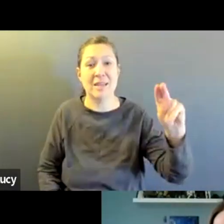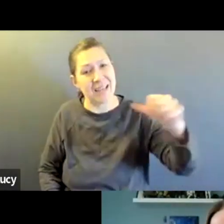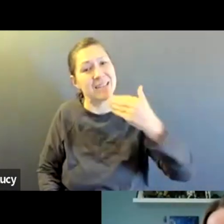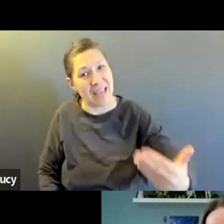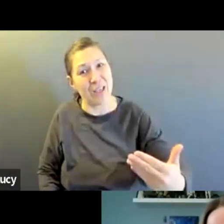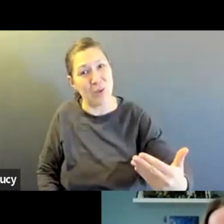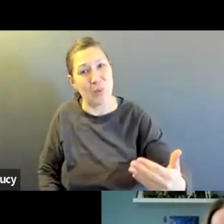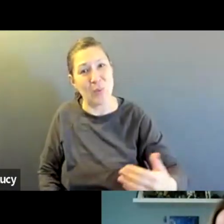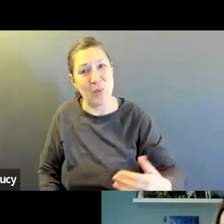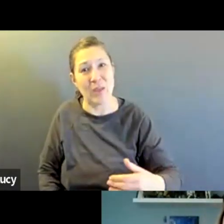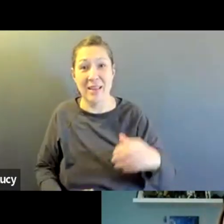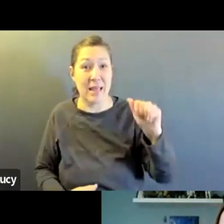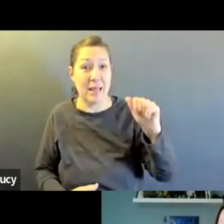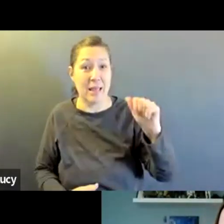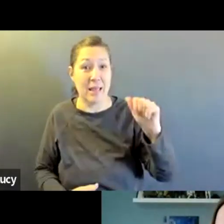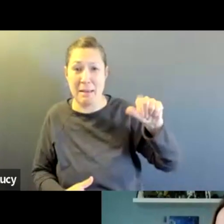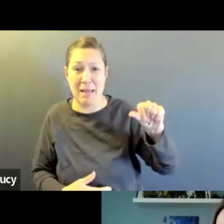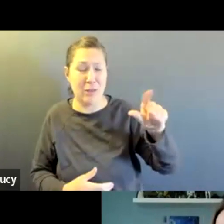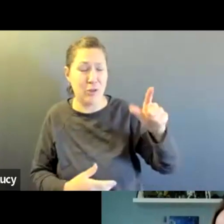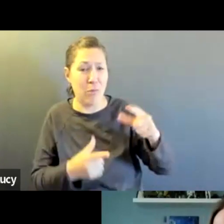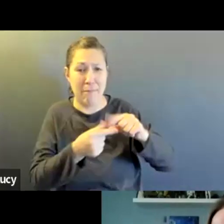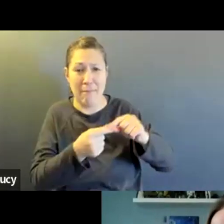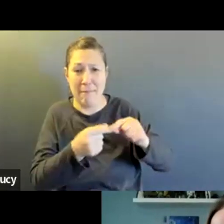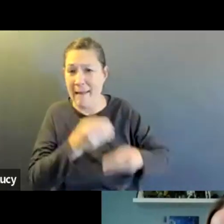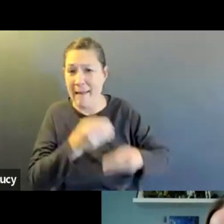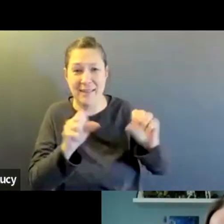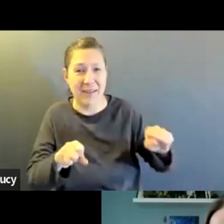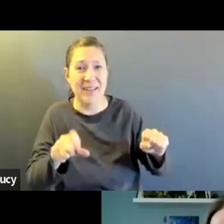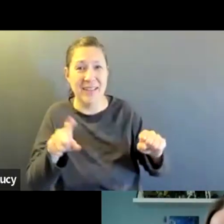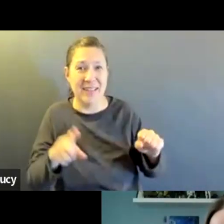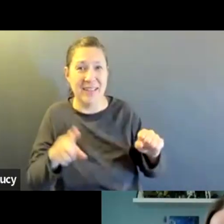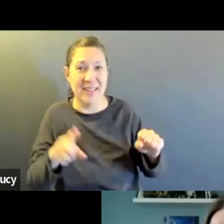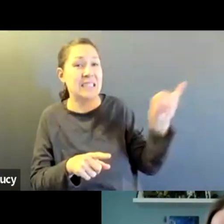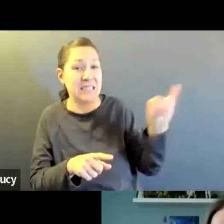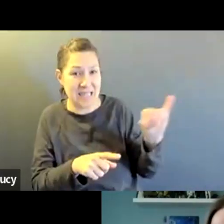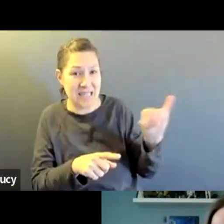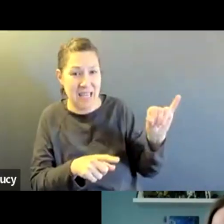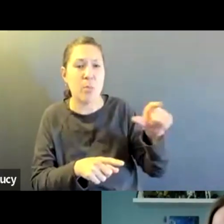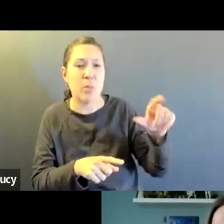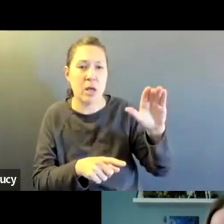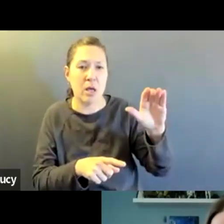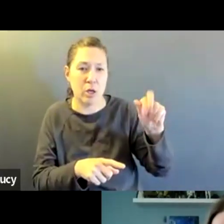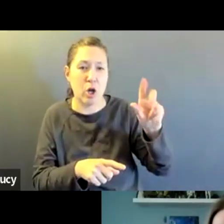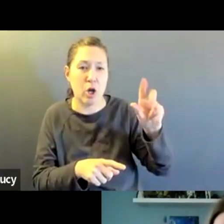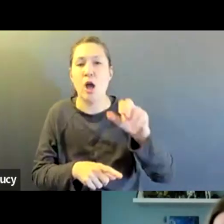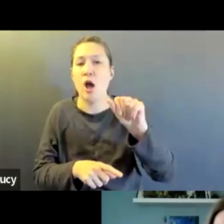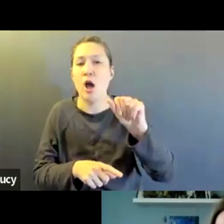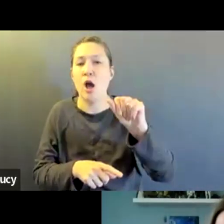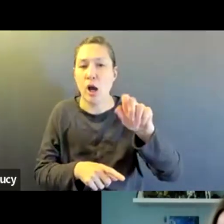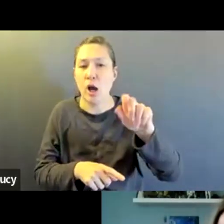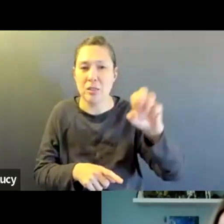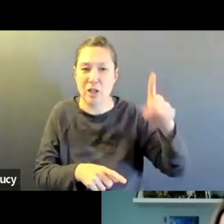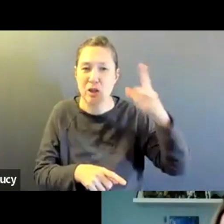Jessica, dare you follow that? I just want to piggyback on what Carson mentioned about the Arts Education for All Act. Even with all